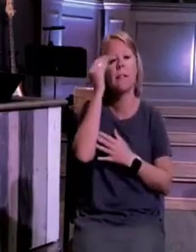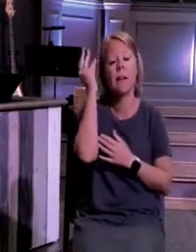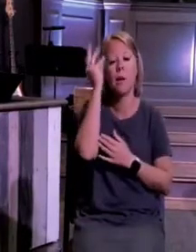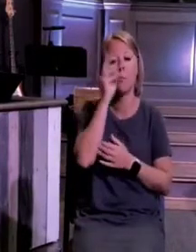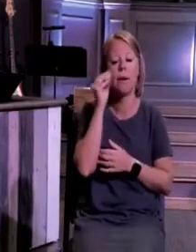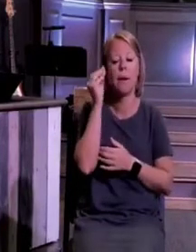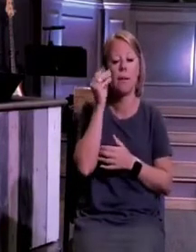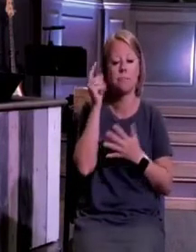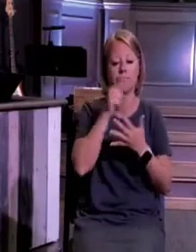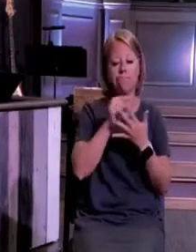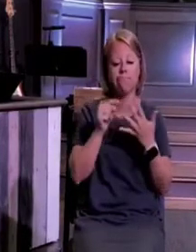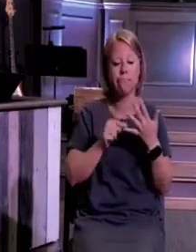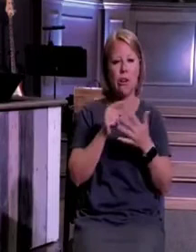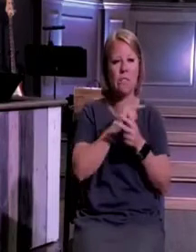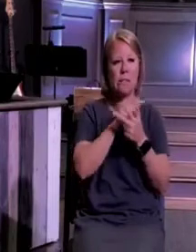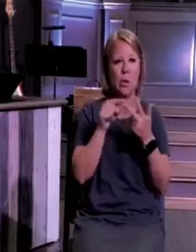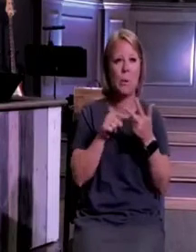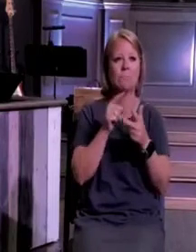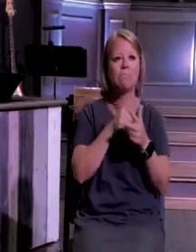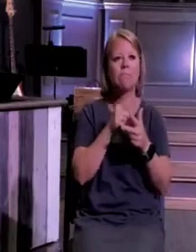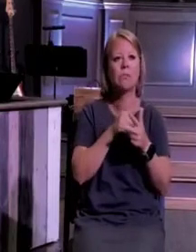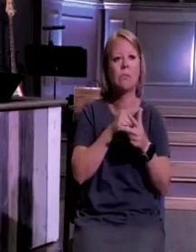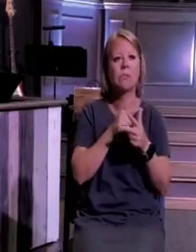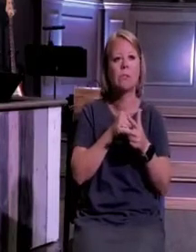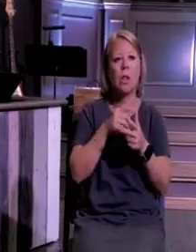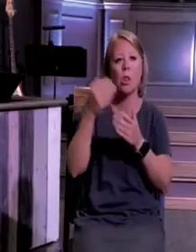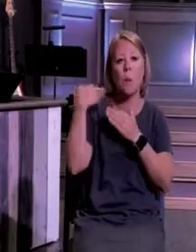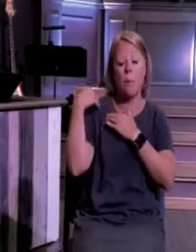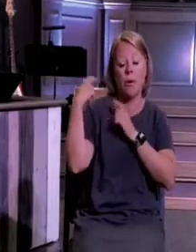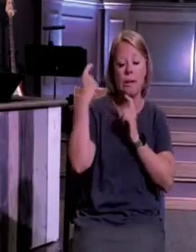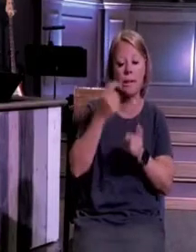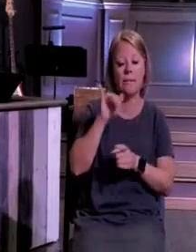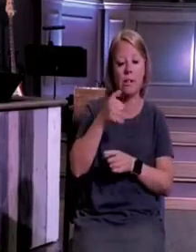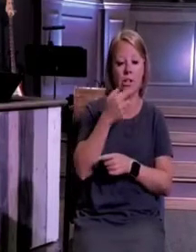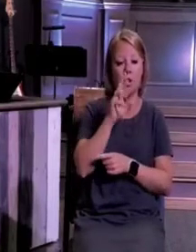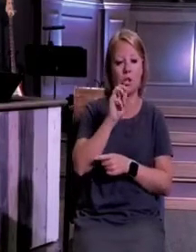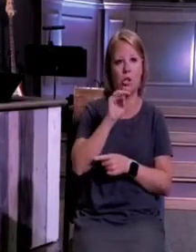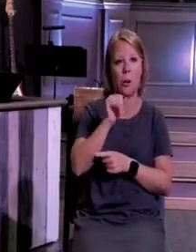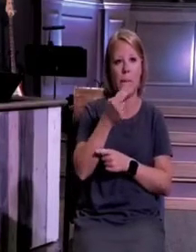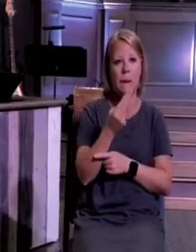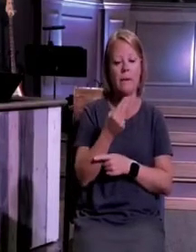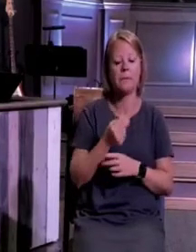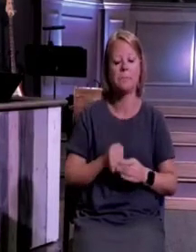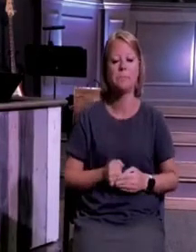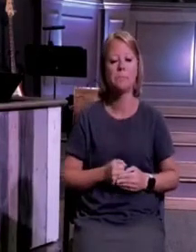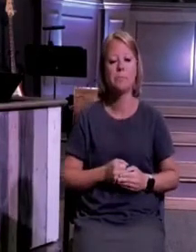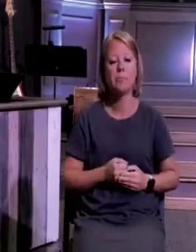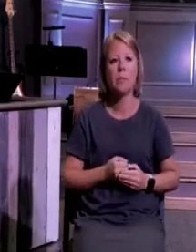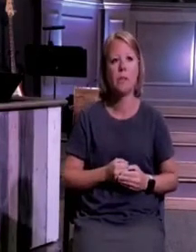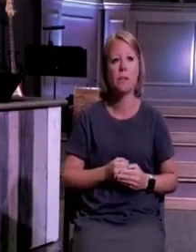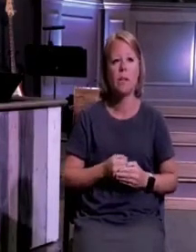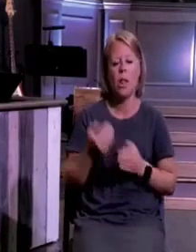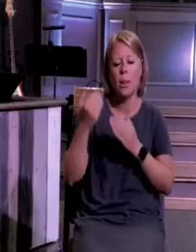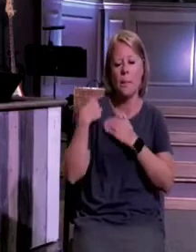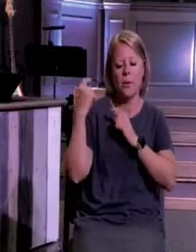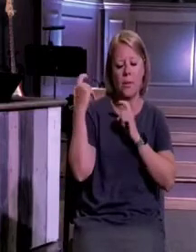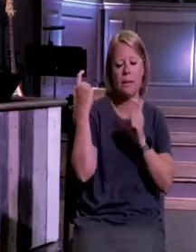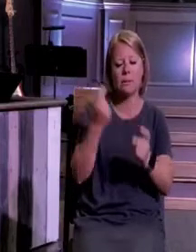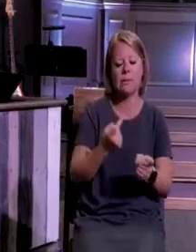this outline is the burden given to Jeremiah. The burden given to